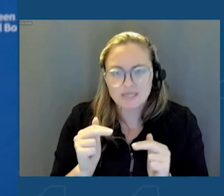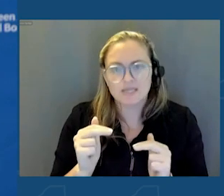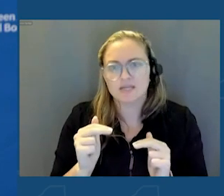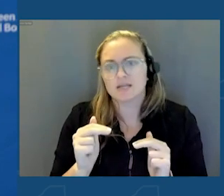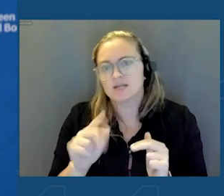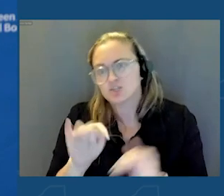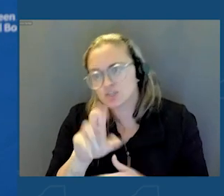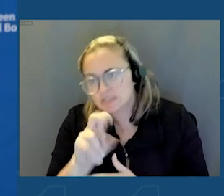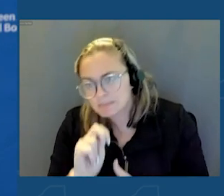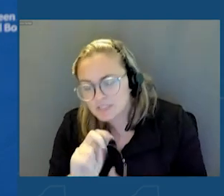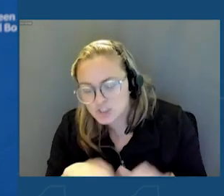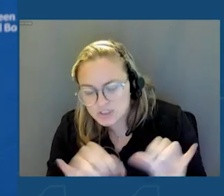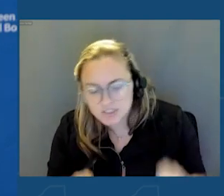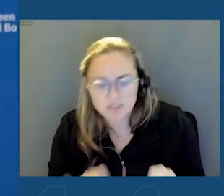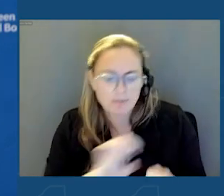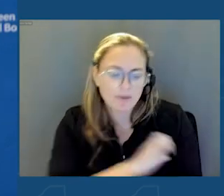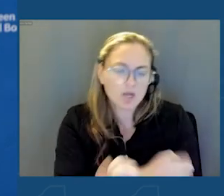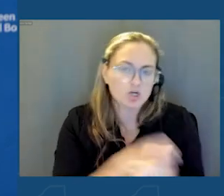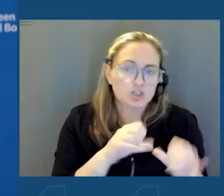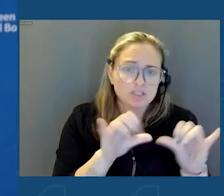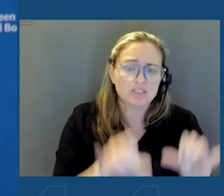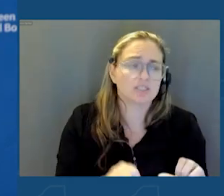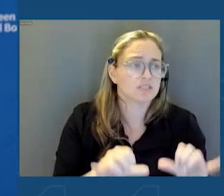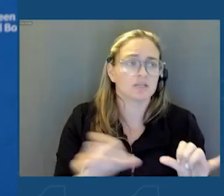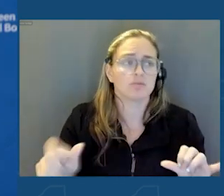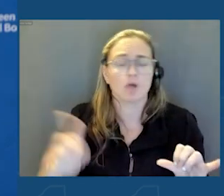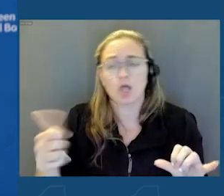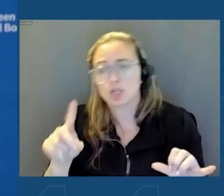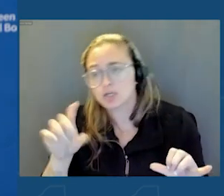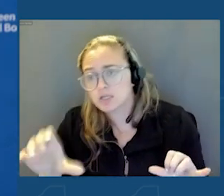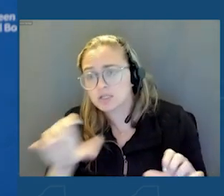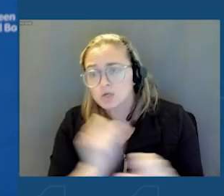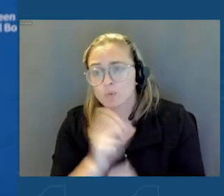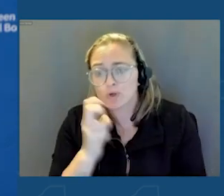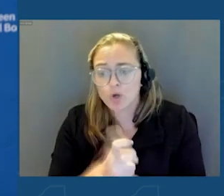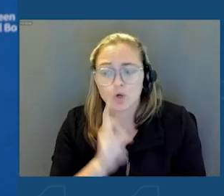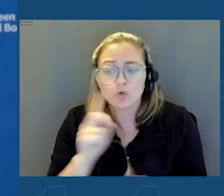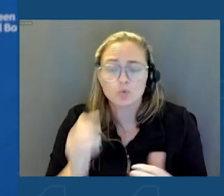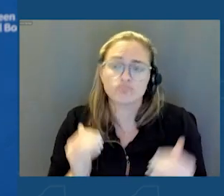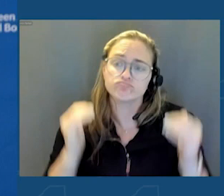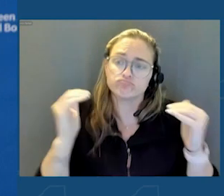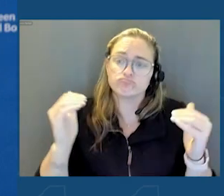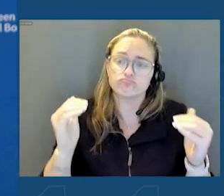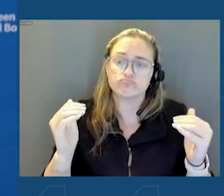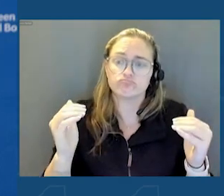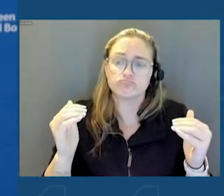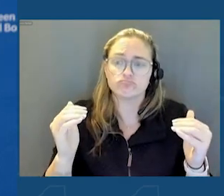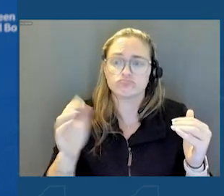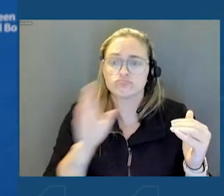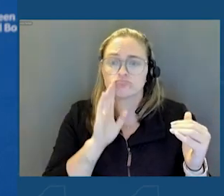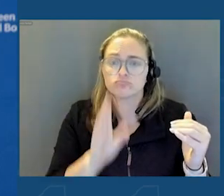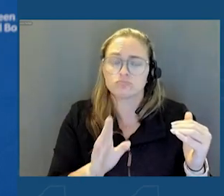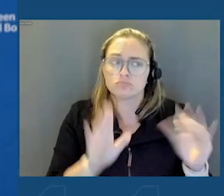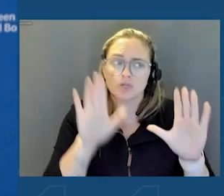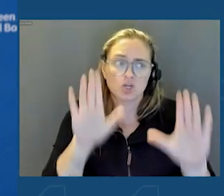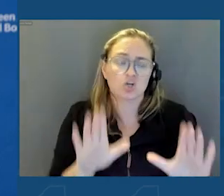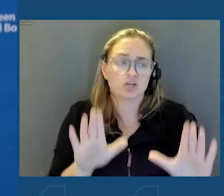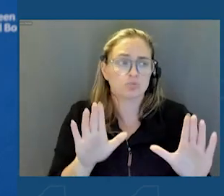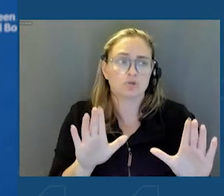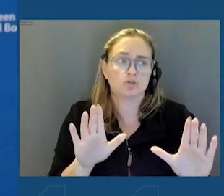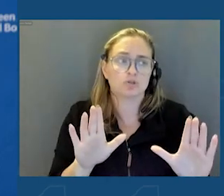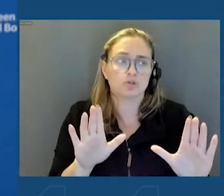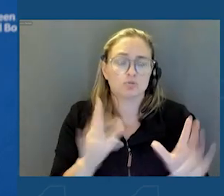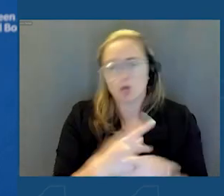system and energy system that NYSERDA and others in DC are working so hard to upgrade, which is going to be really an incredible